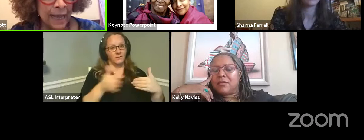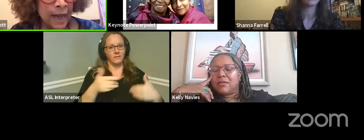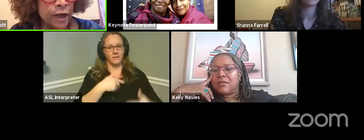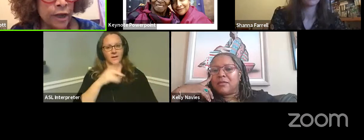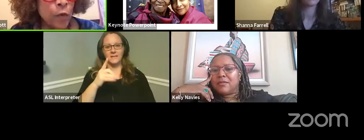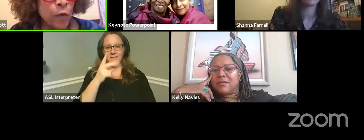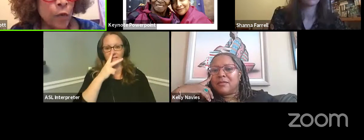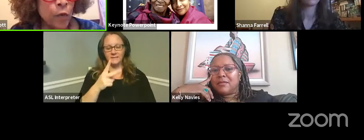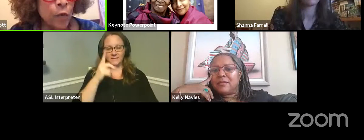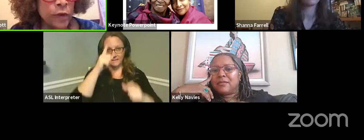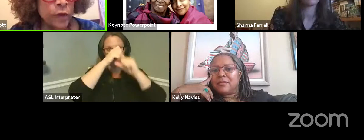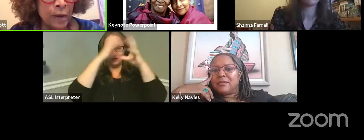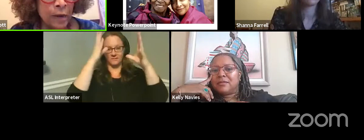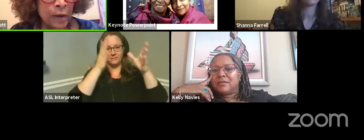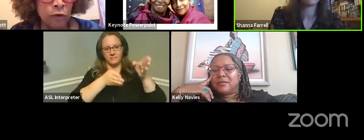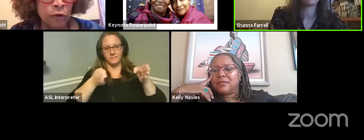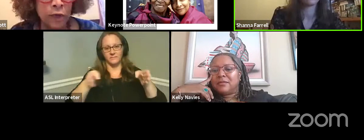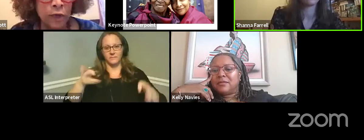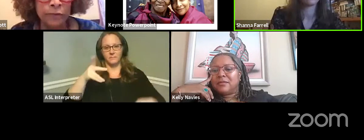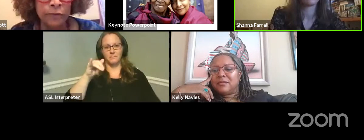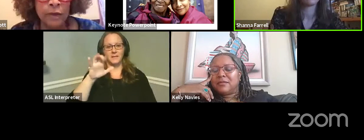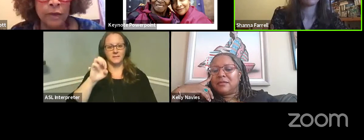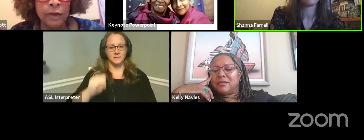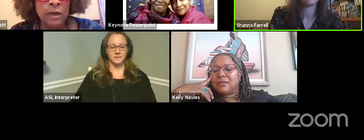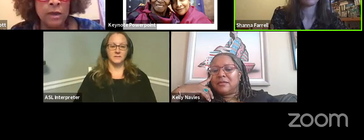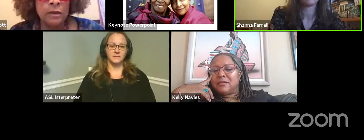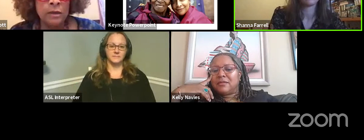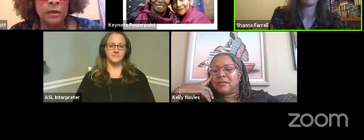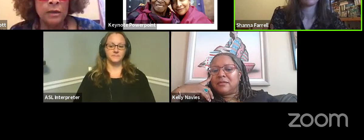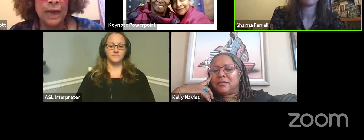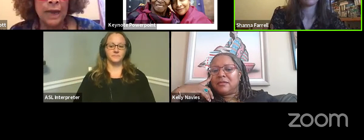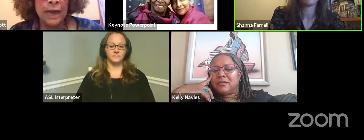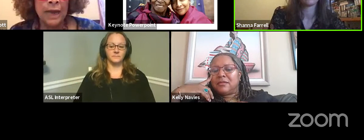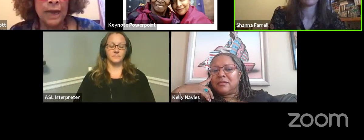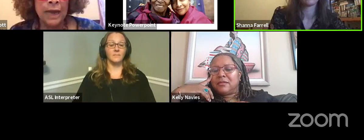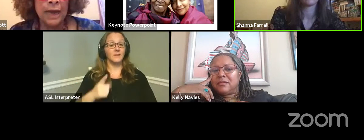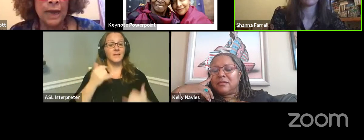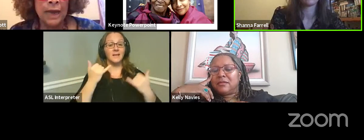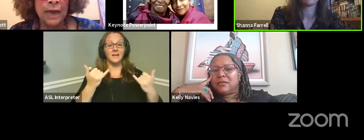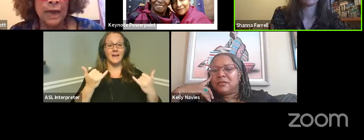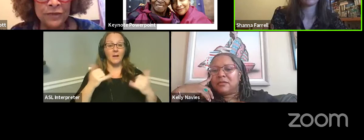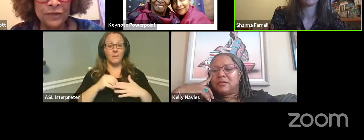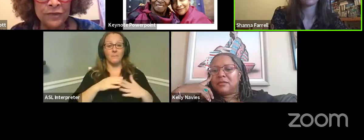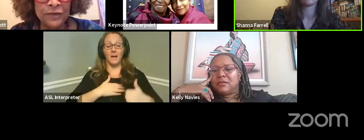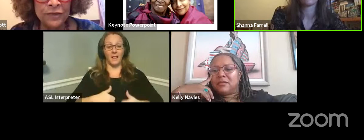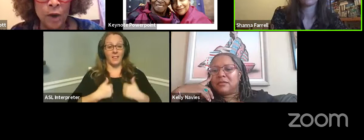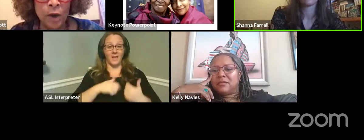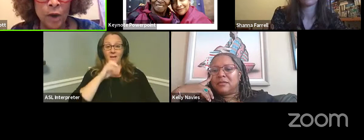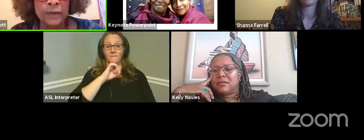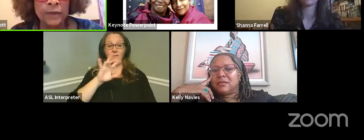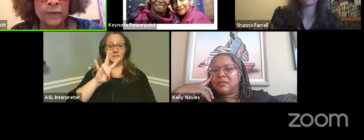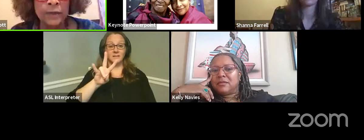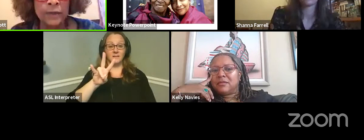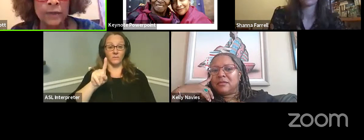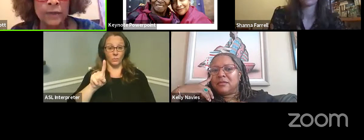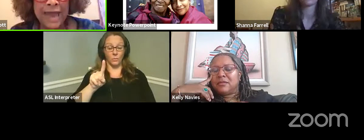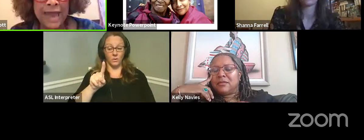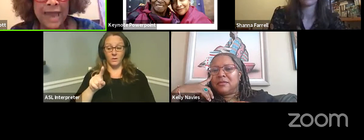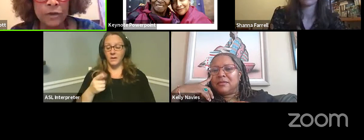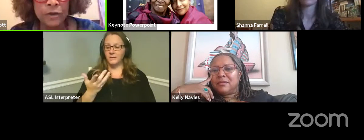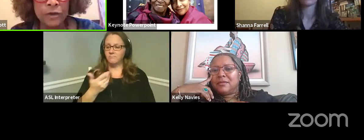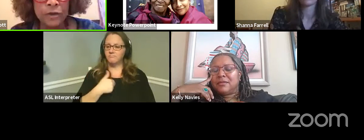and I go with my work because I'm now at a time in my life at 71 where I